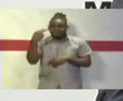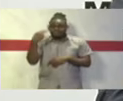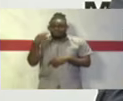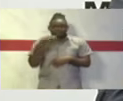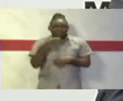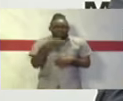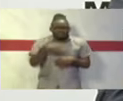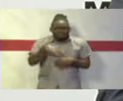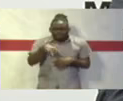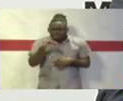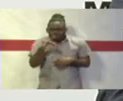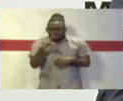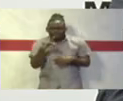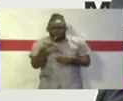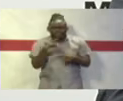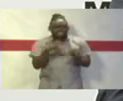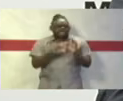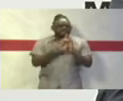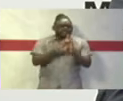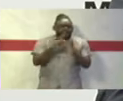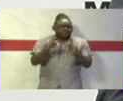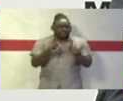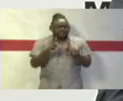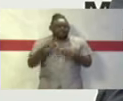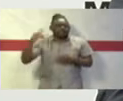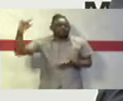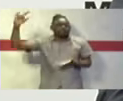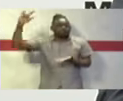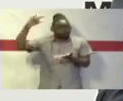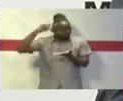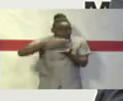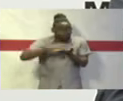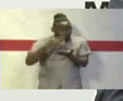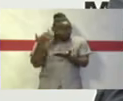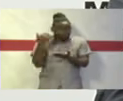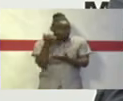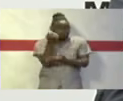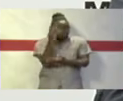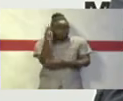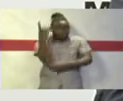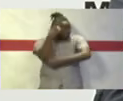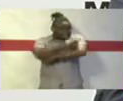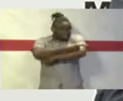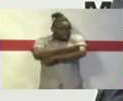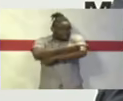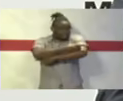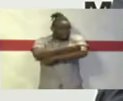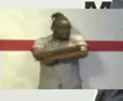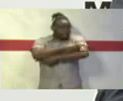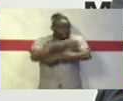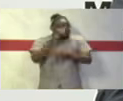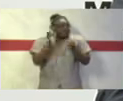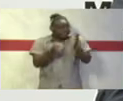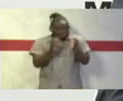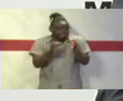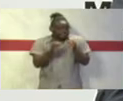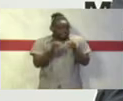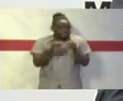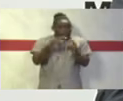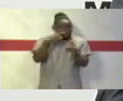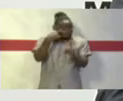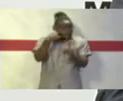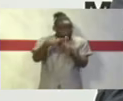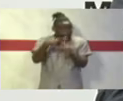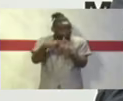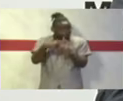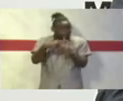would have traveled within the last 14 days coming into the country, what happens is that if we have a positive test for those persons, they are treated as suspected